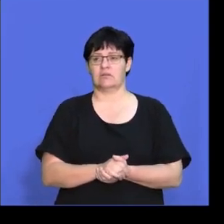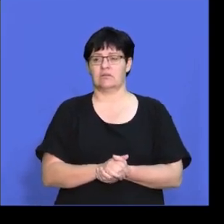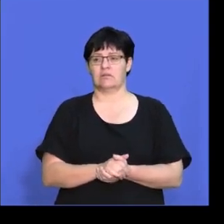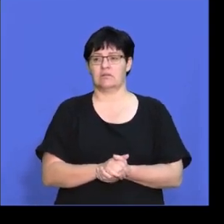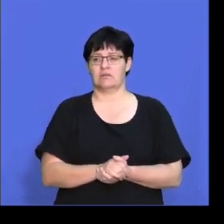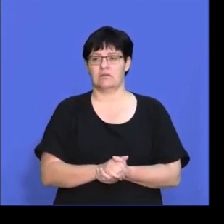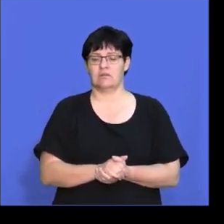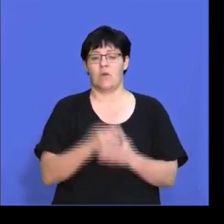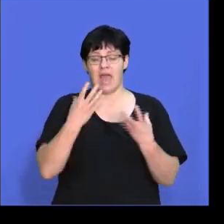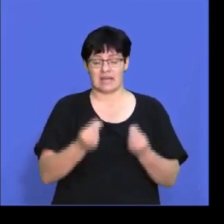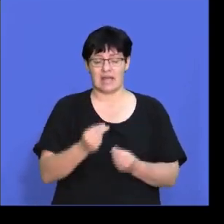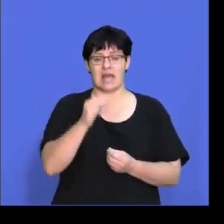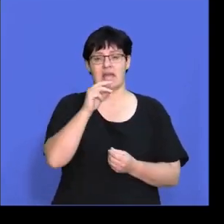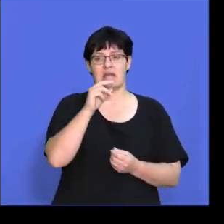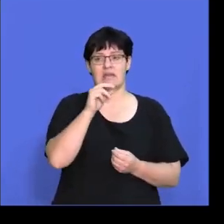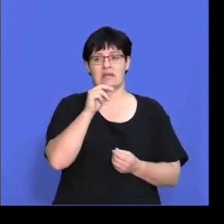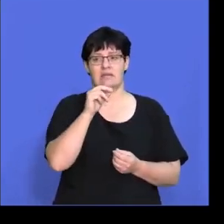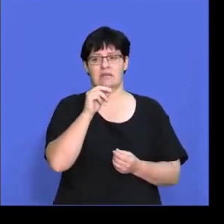Okay, so we had